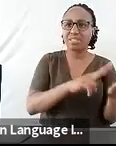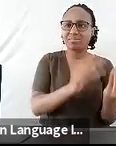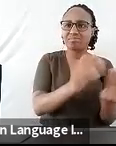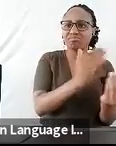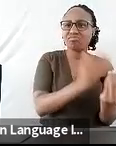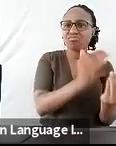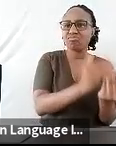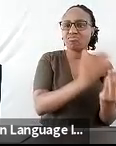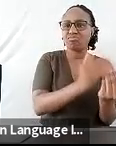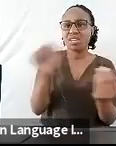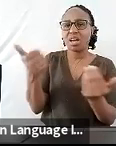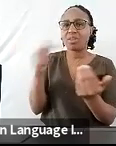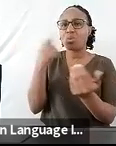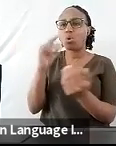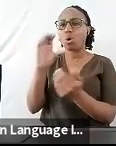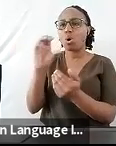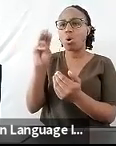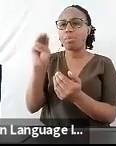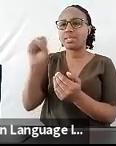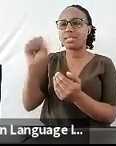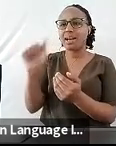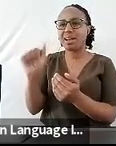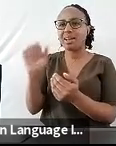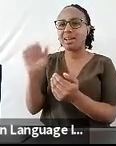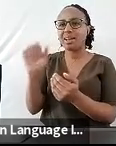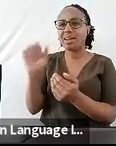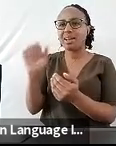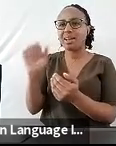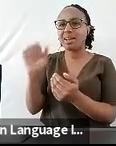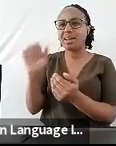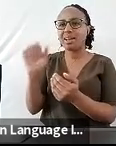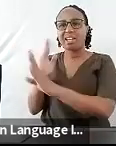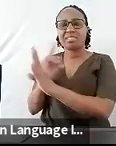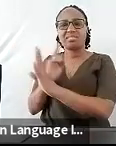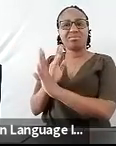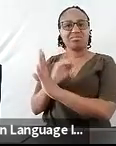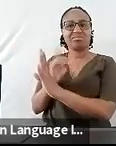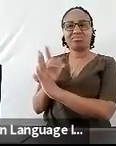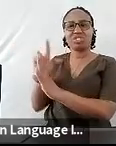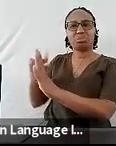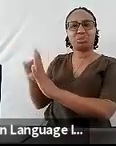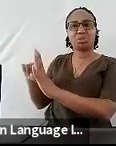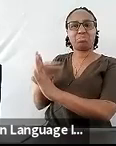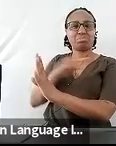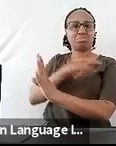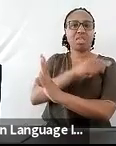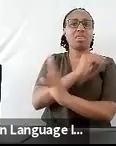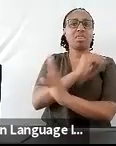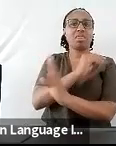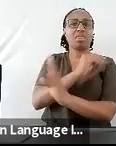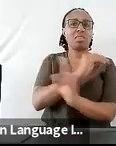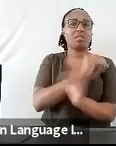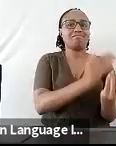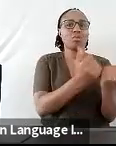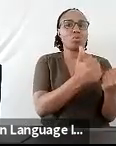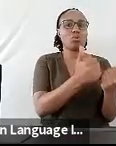ESC line, and the whatever? There's something about the way in which these logics just become accepted. This is, you know, how we treat each other because this